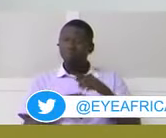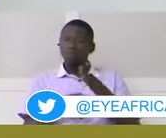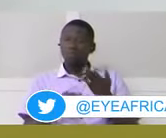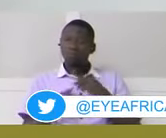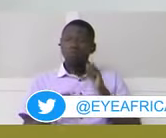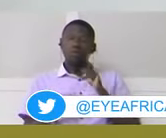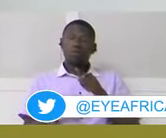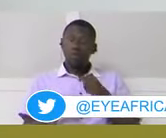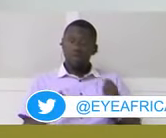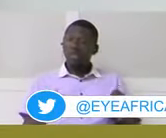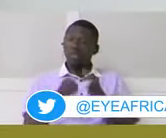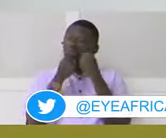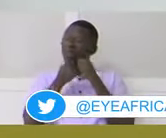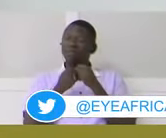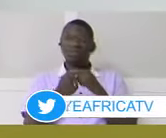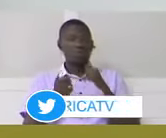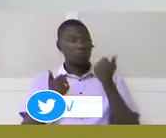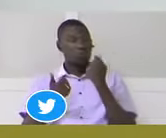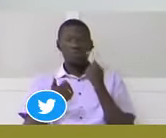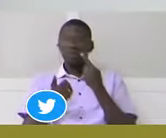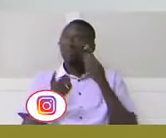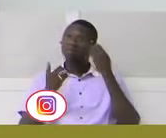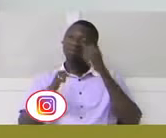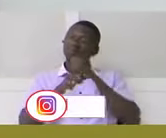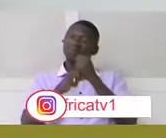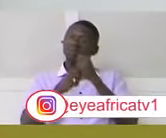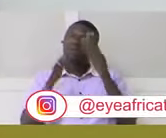But an accident is an accident.